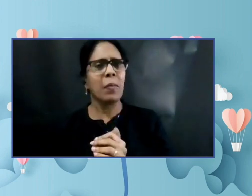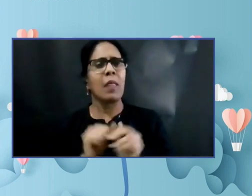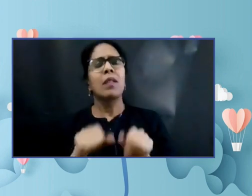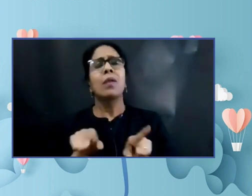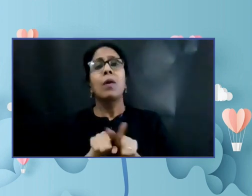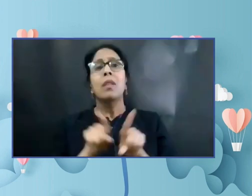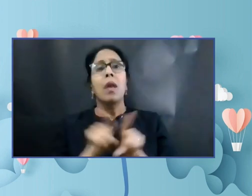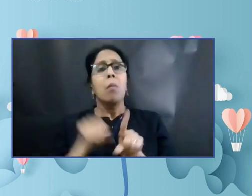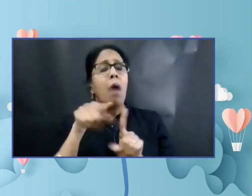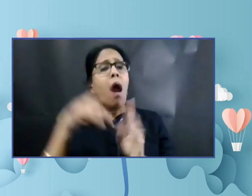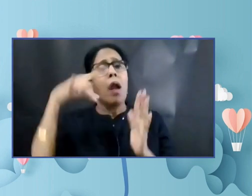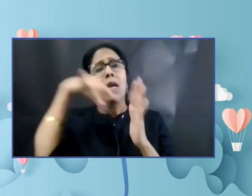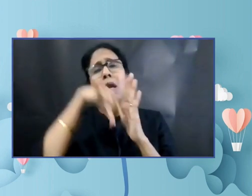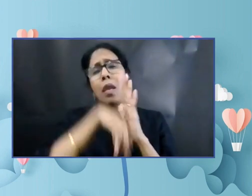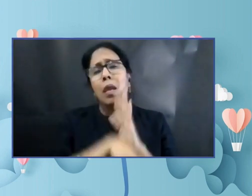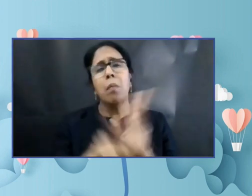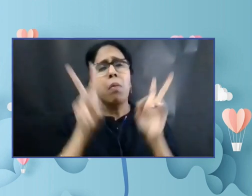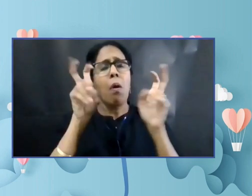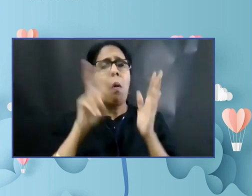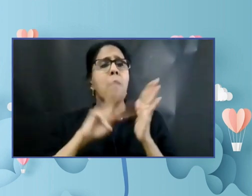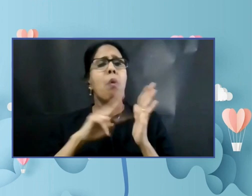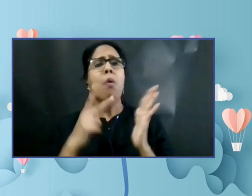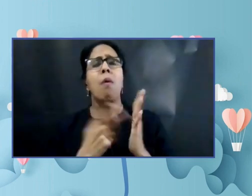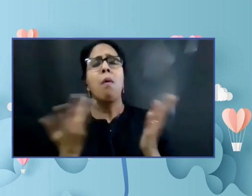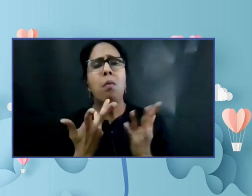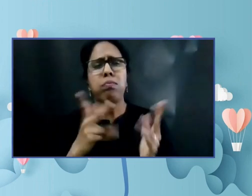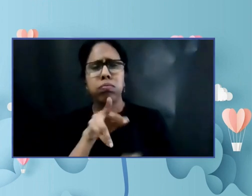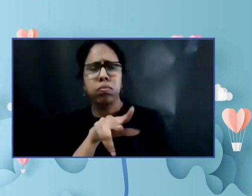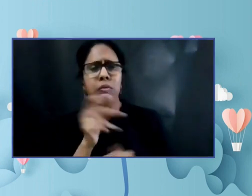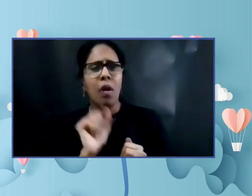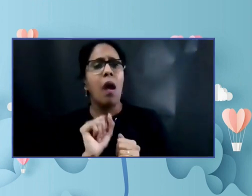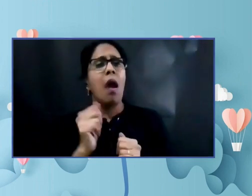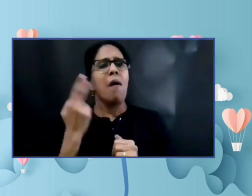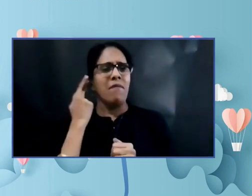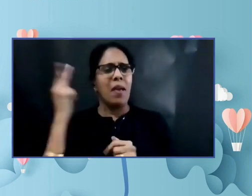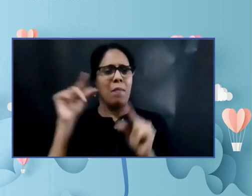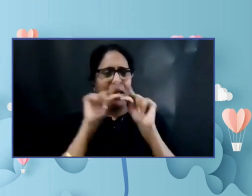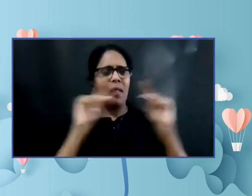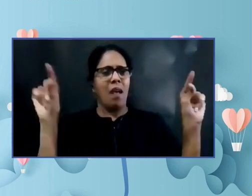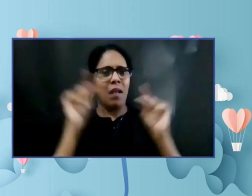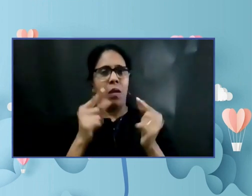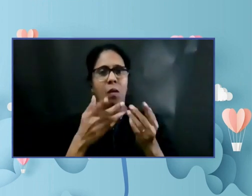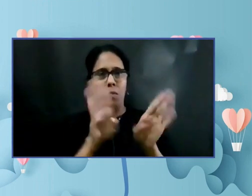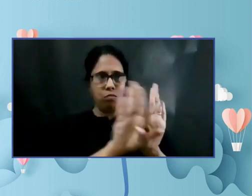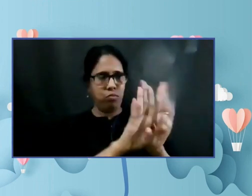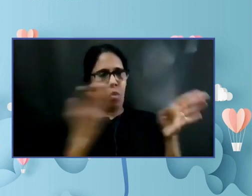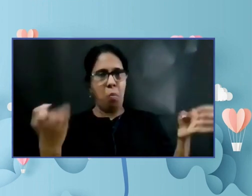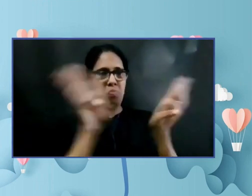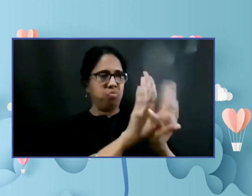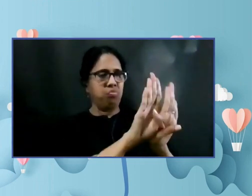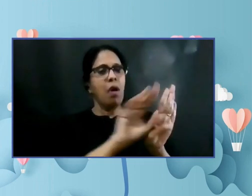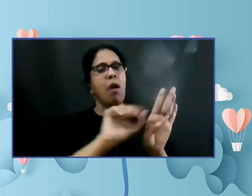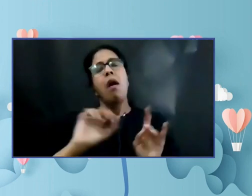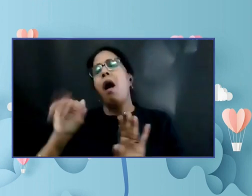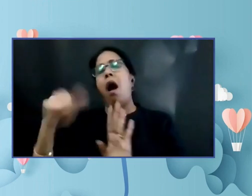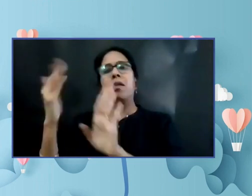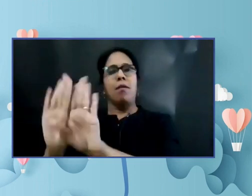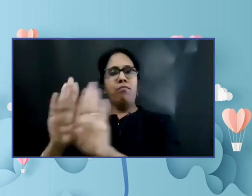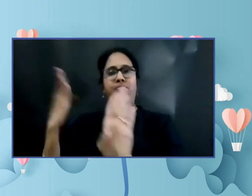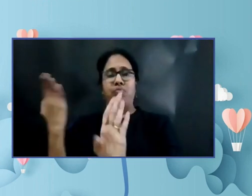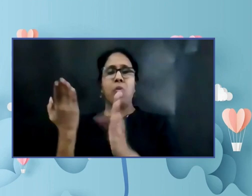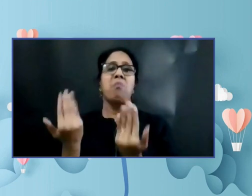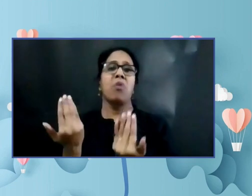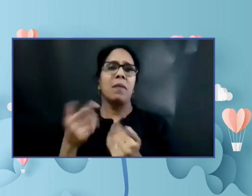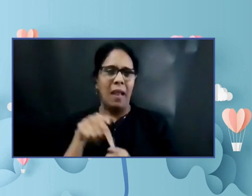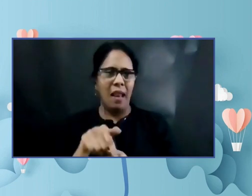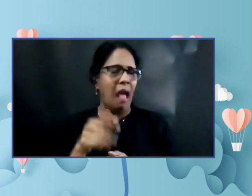profound than the adage, when one door closes, another door opens. Maybe, if we were